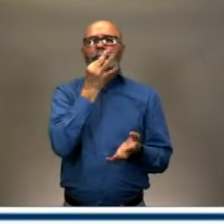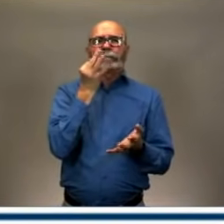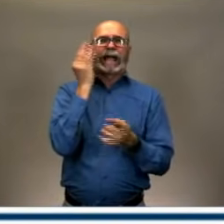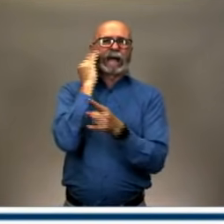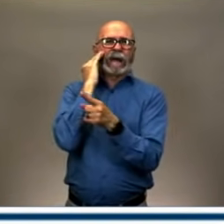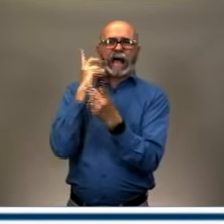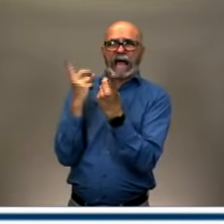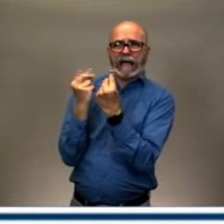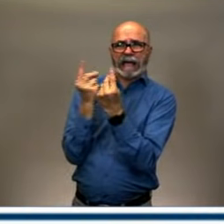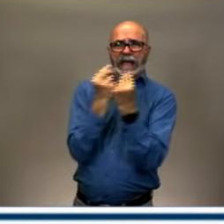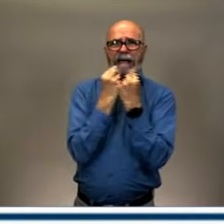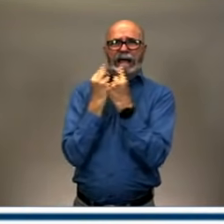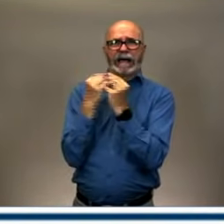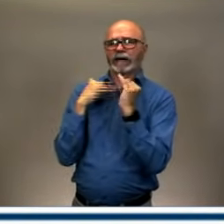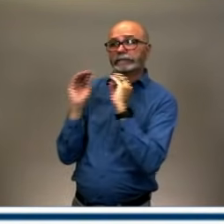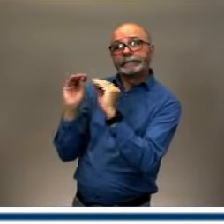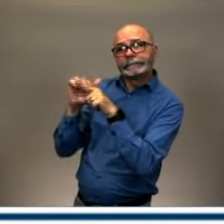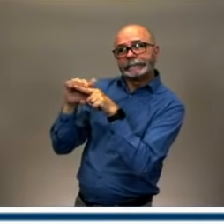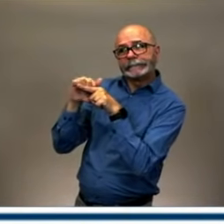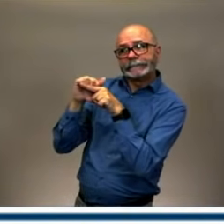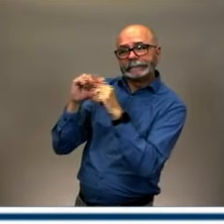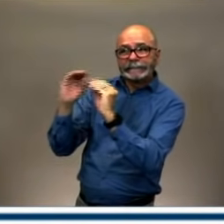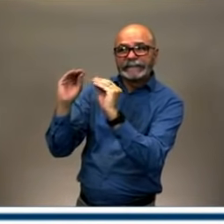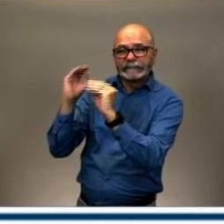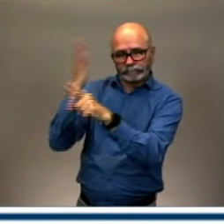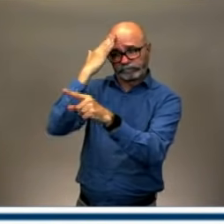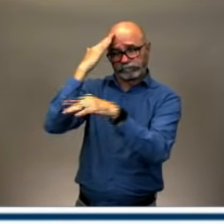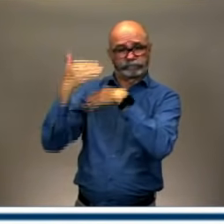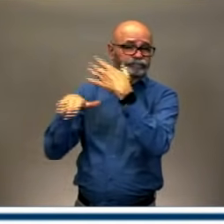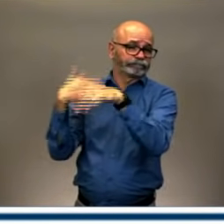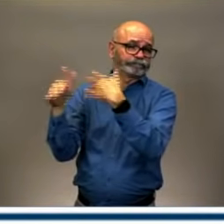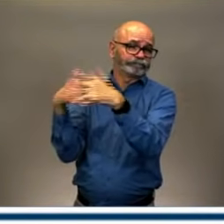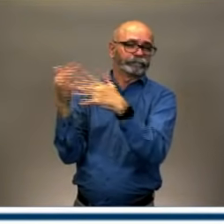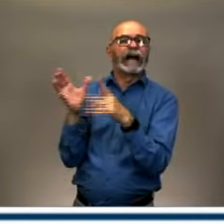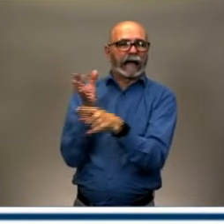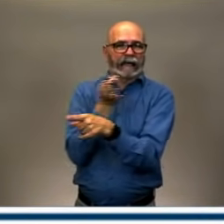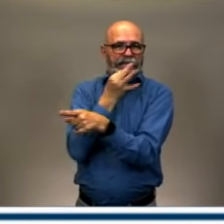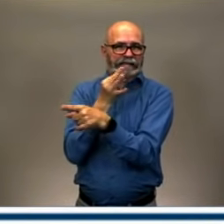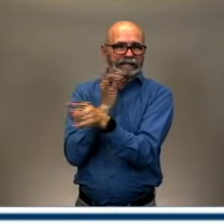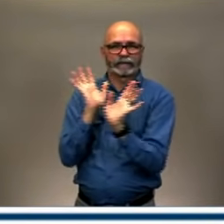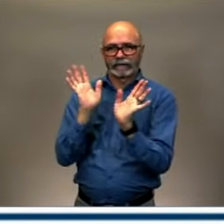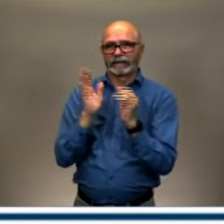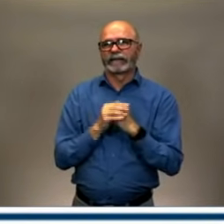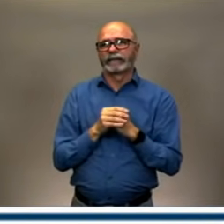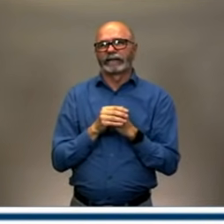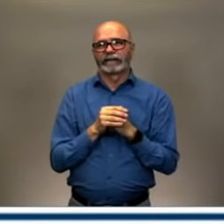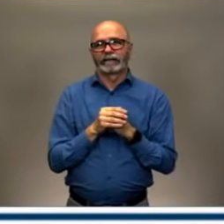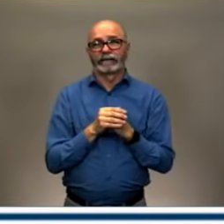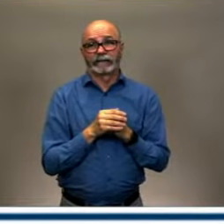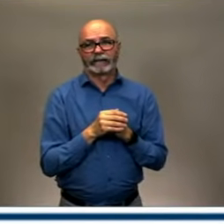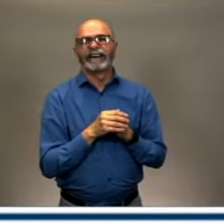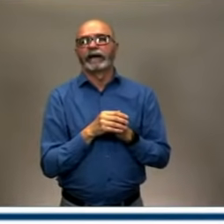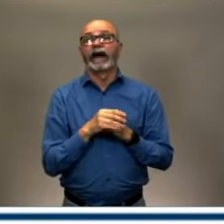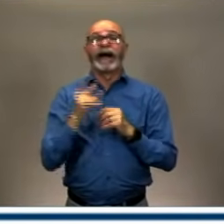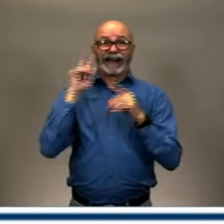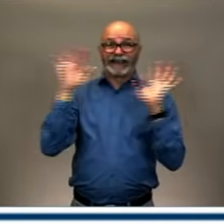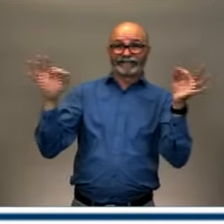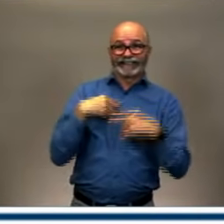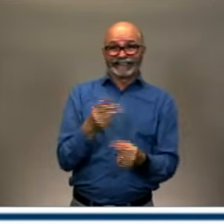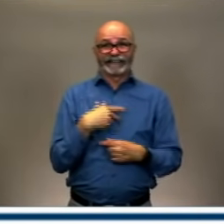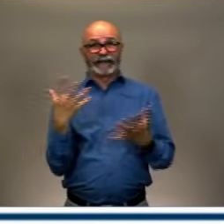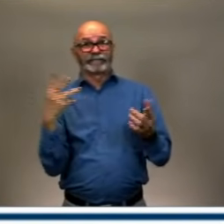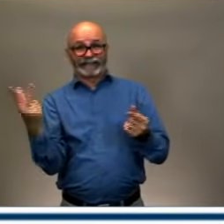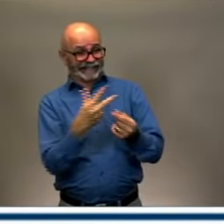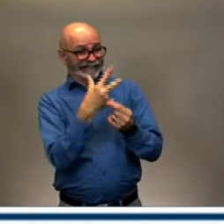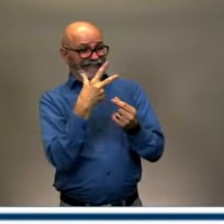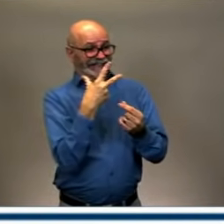that we can train to actually put a needle in somebody's arm. So but it's not just putting a needle in somebody's arm. To run a clinic, you need